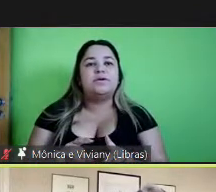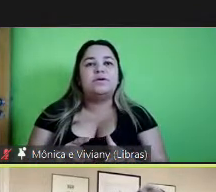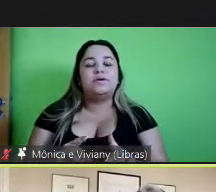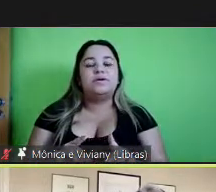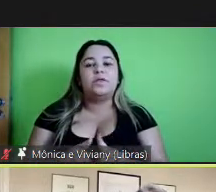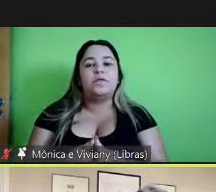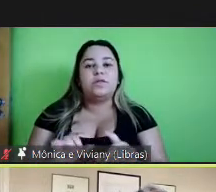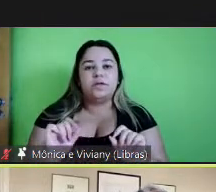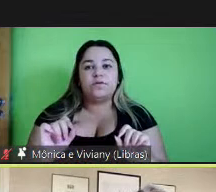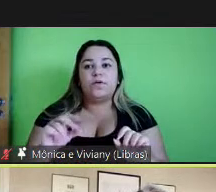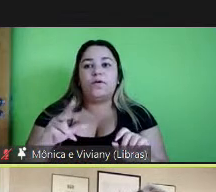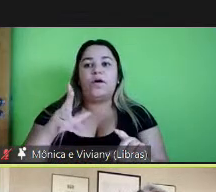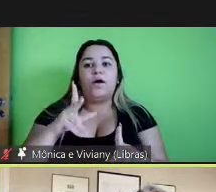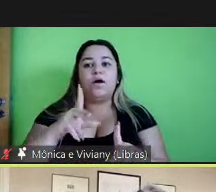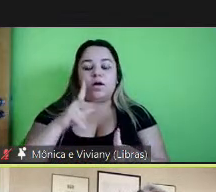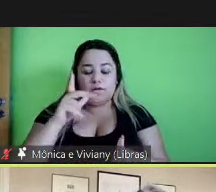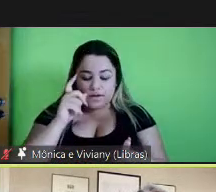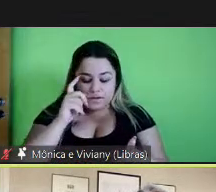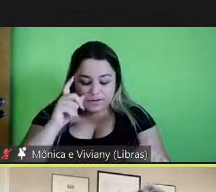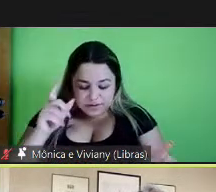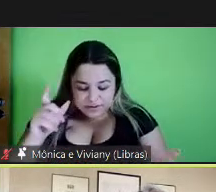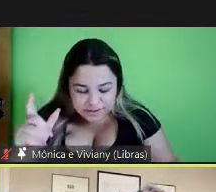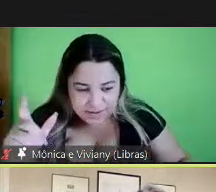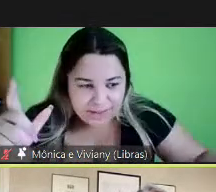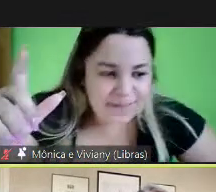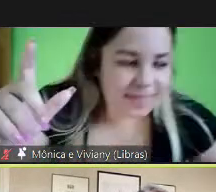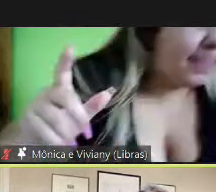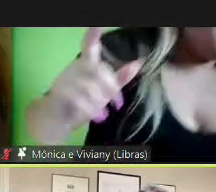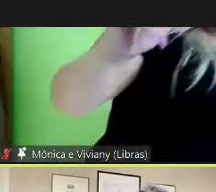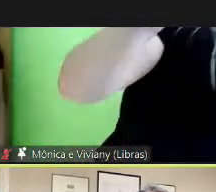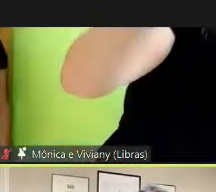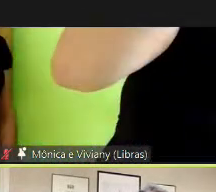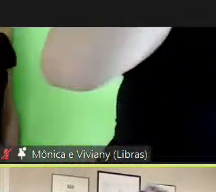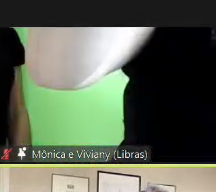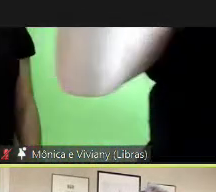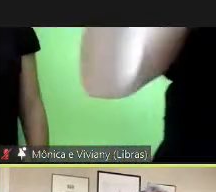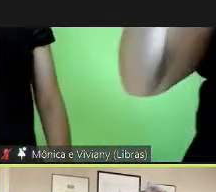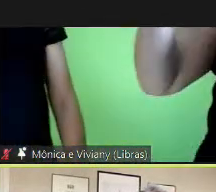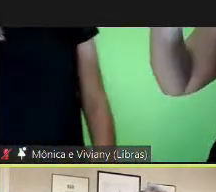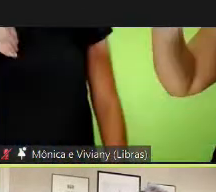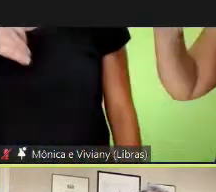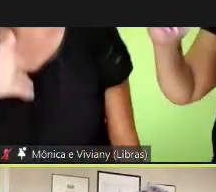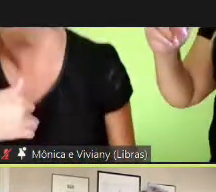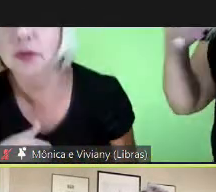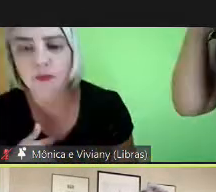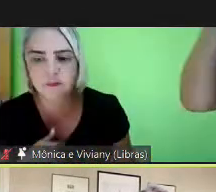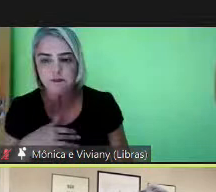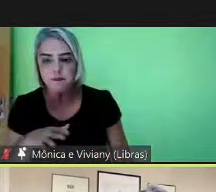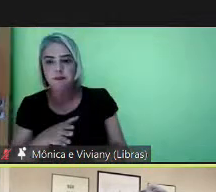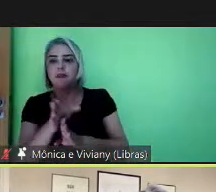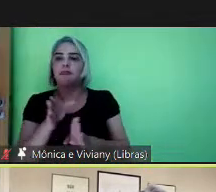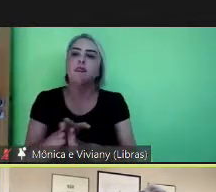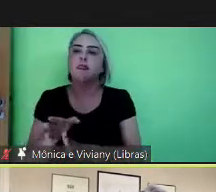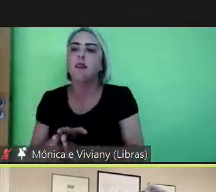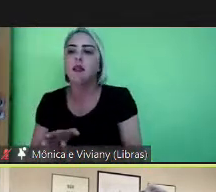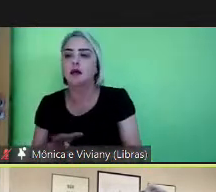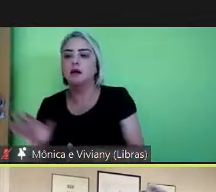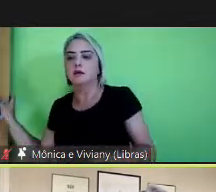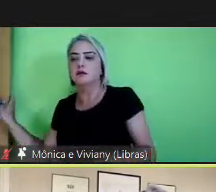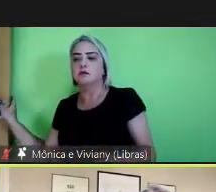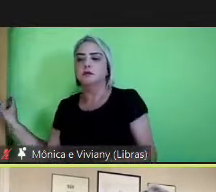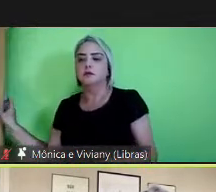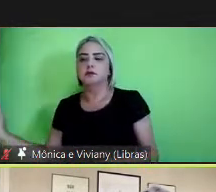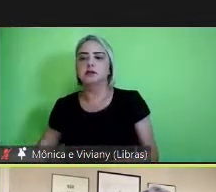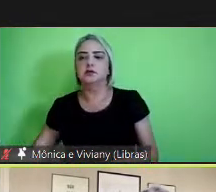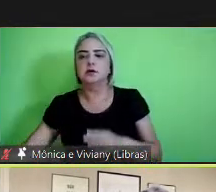sounds. The third A is advise. It's logical that only after the